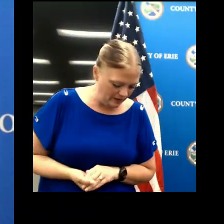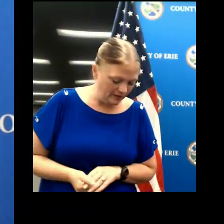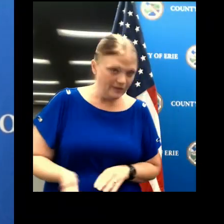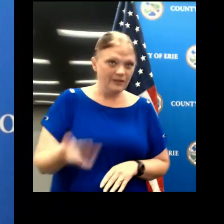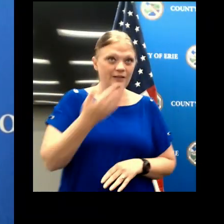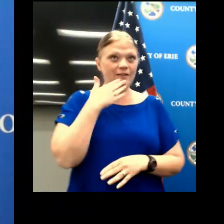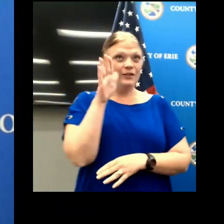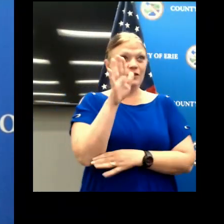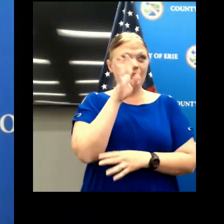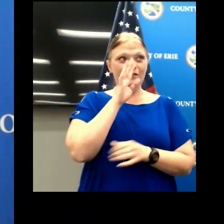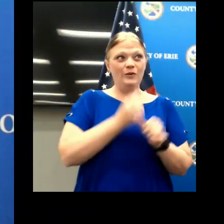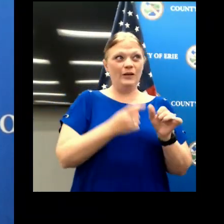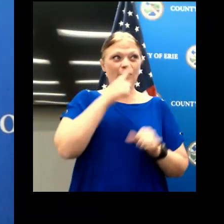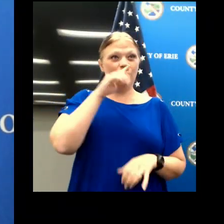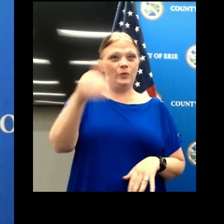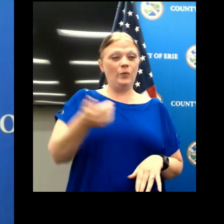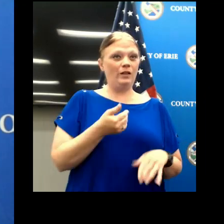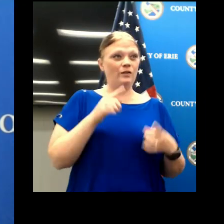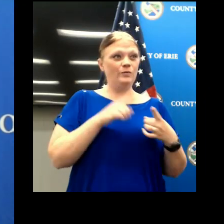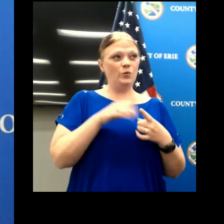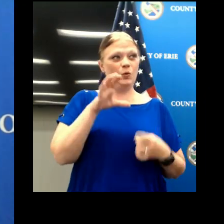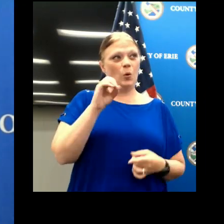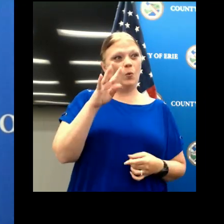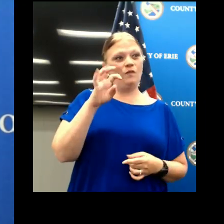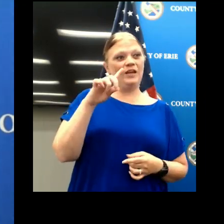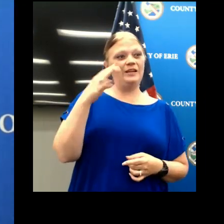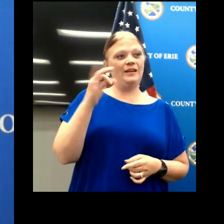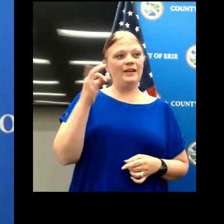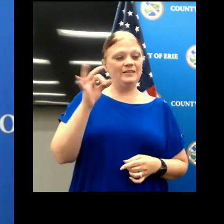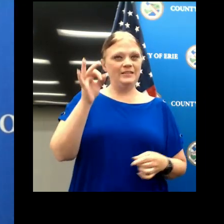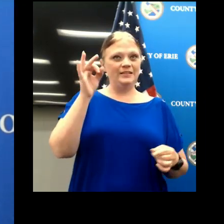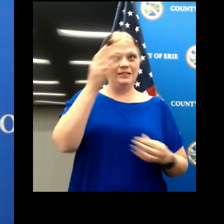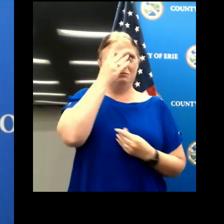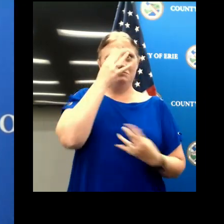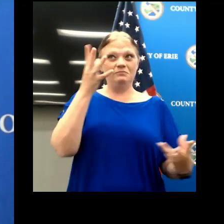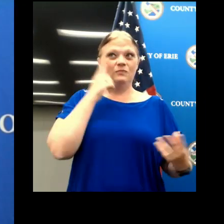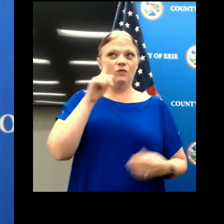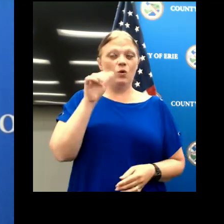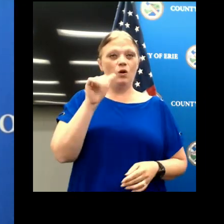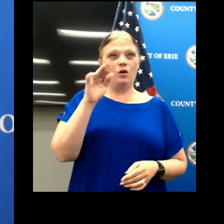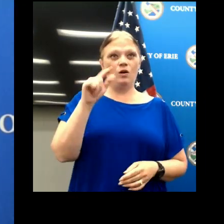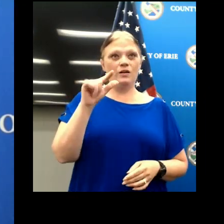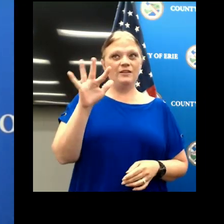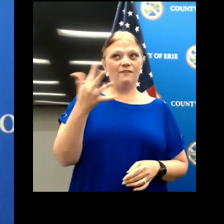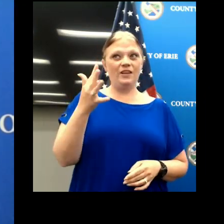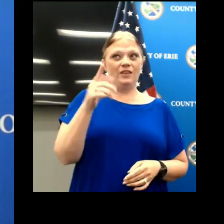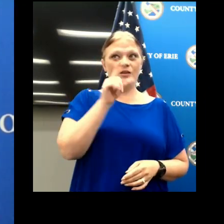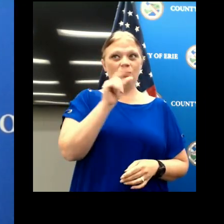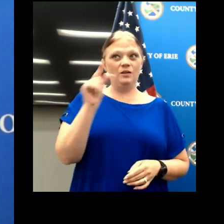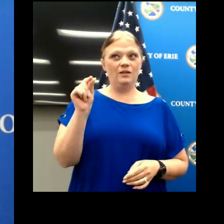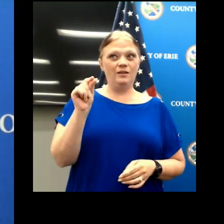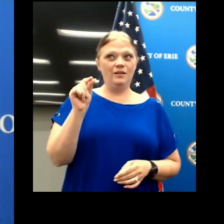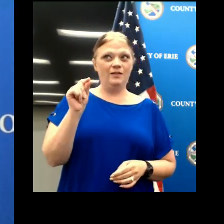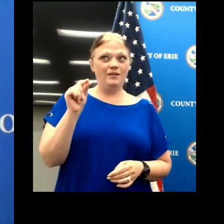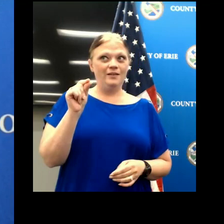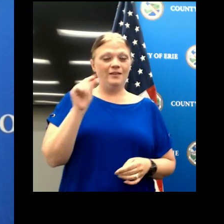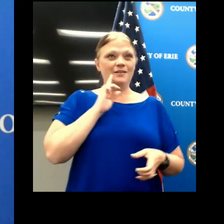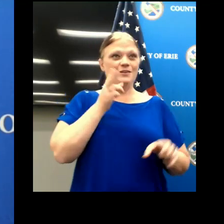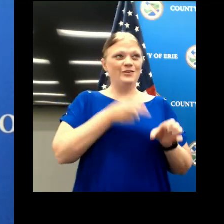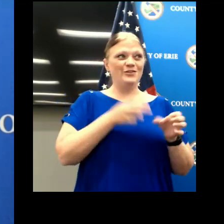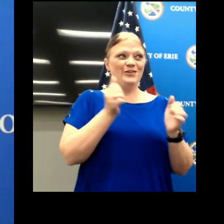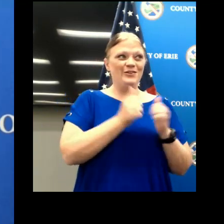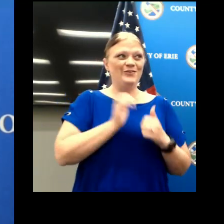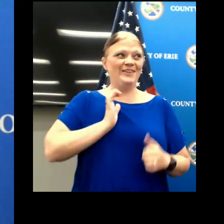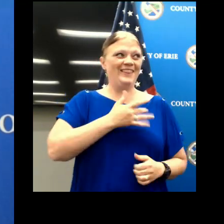Good afternoon, everyone, and welcome to our COVID-19 update for August 5th, 2020. Joined by our